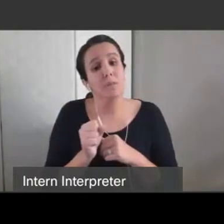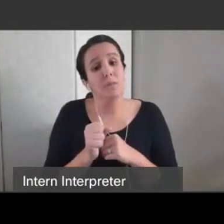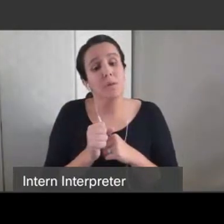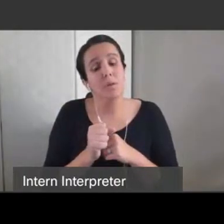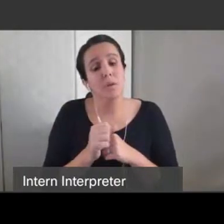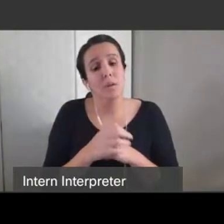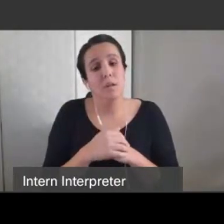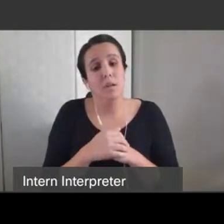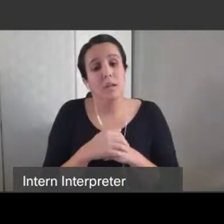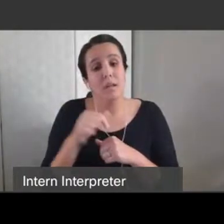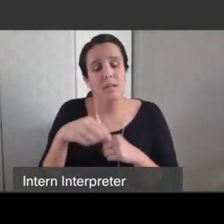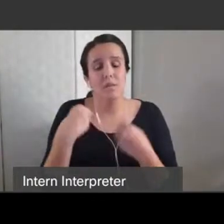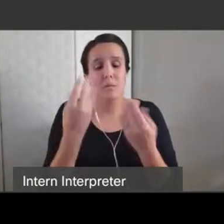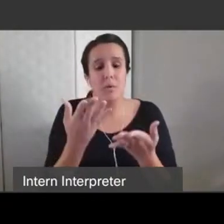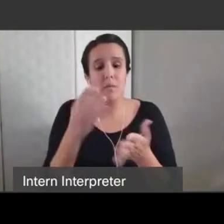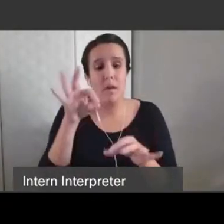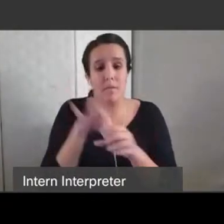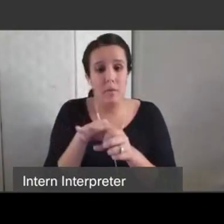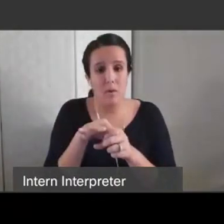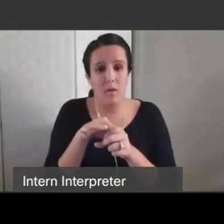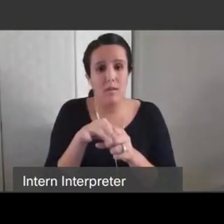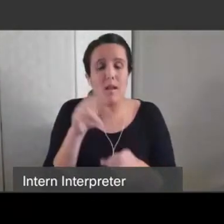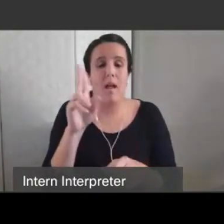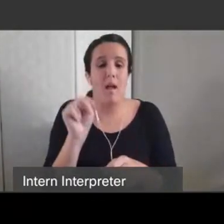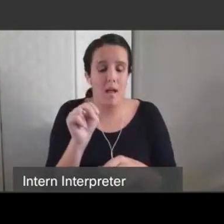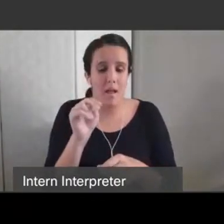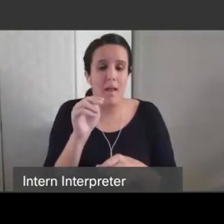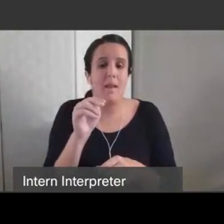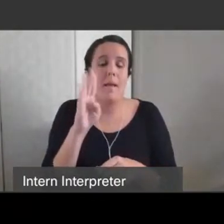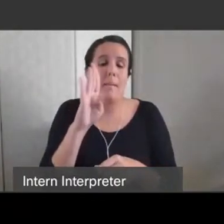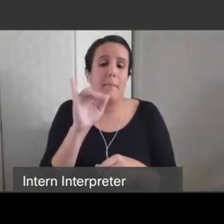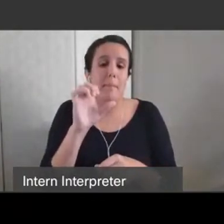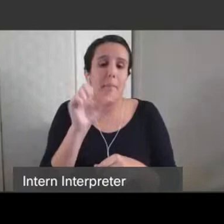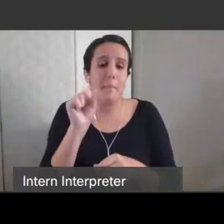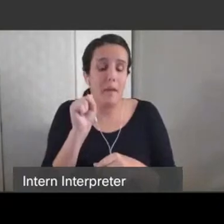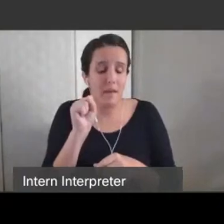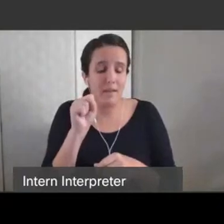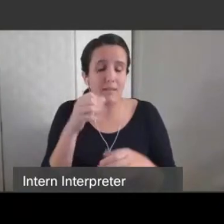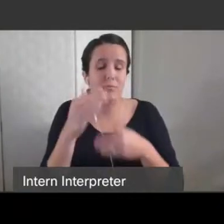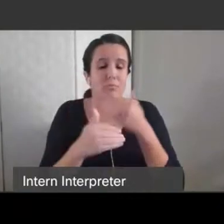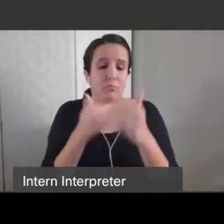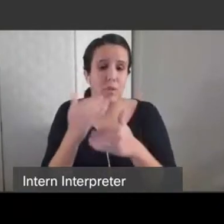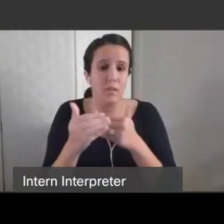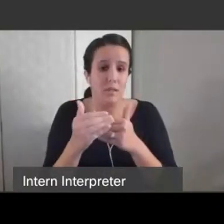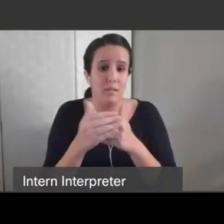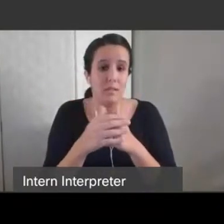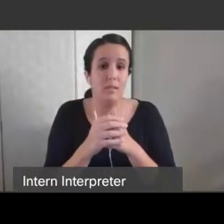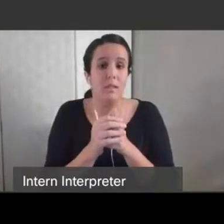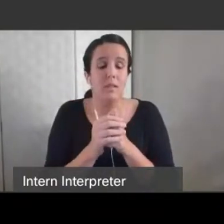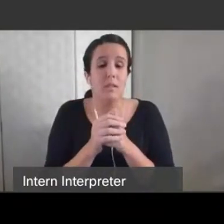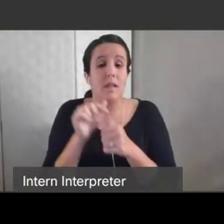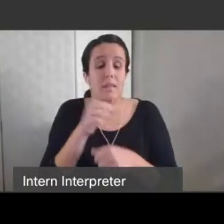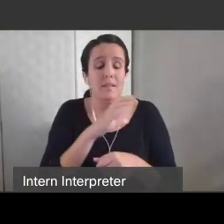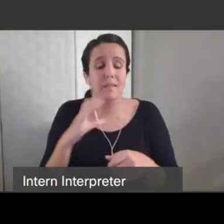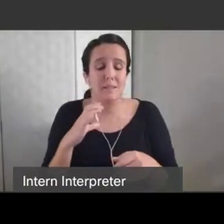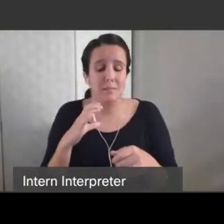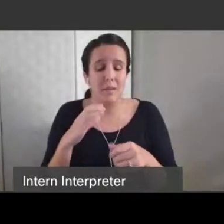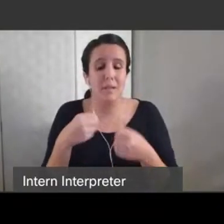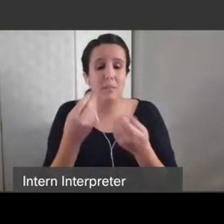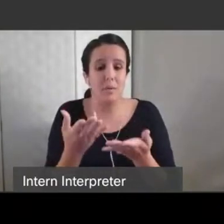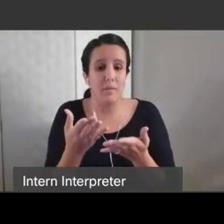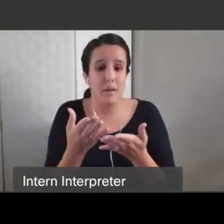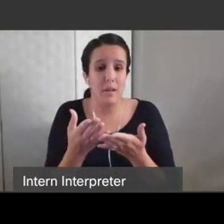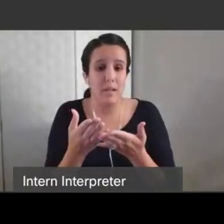Legislature. This would give voters an unbiased process. I want this committee to prepare redistricting plans only using